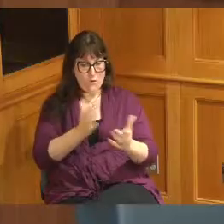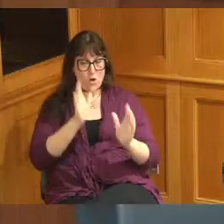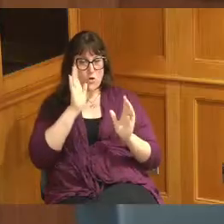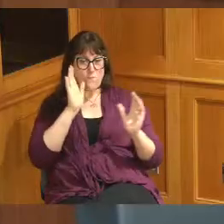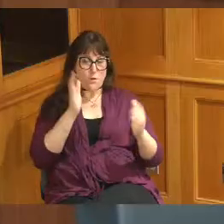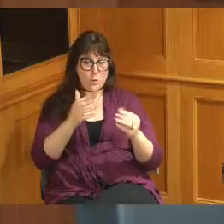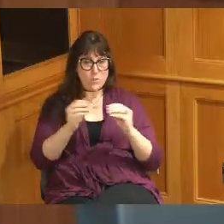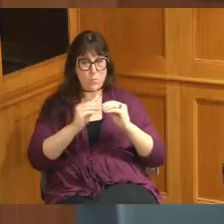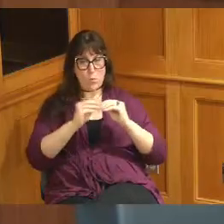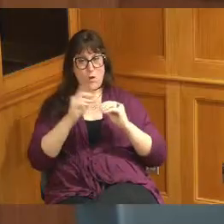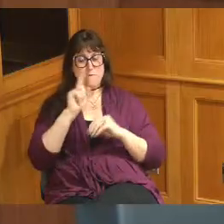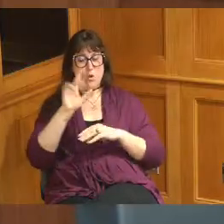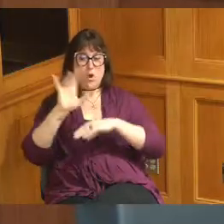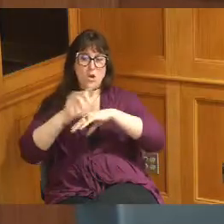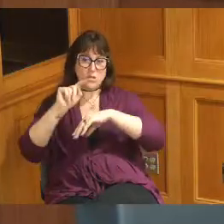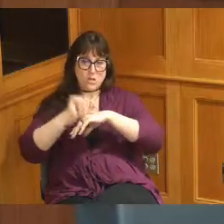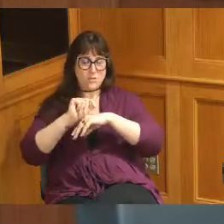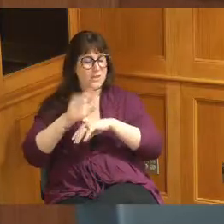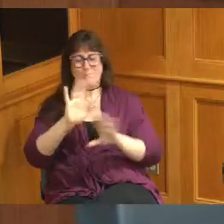on